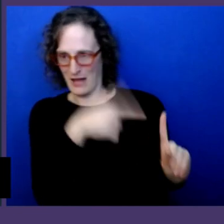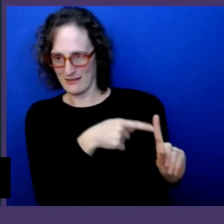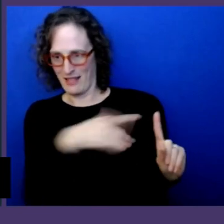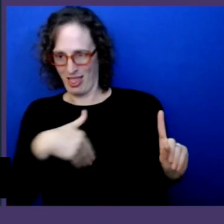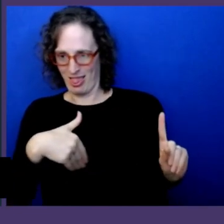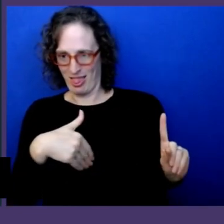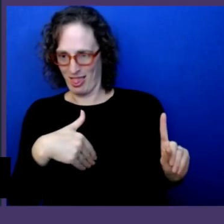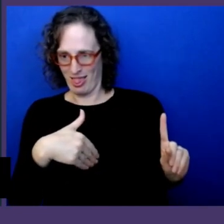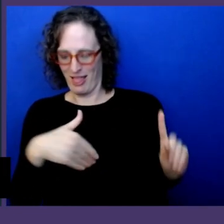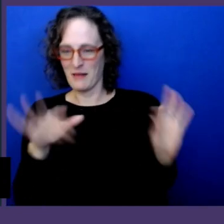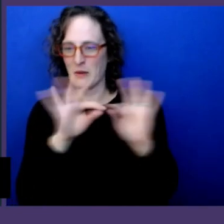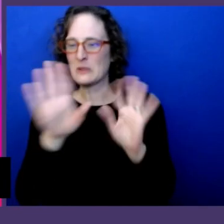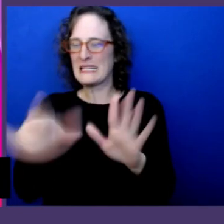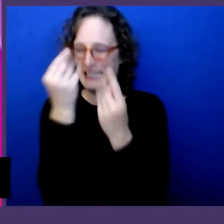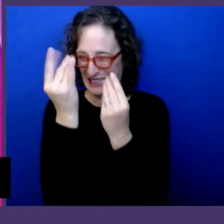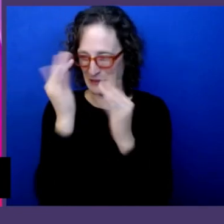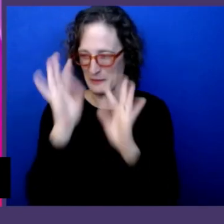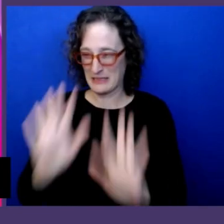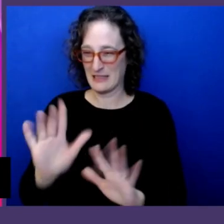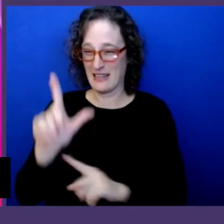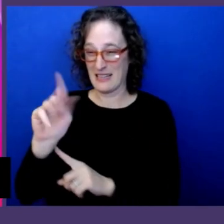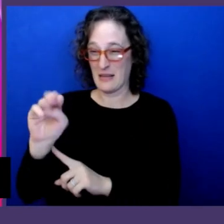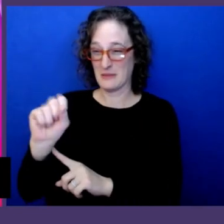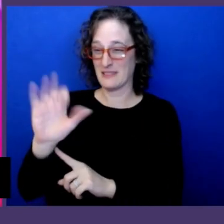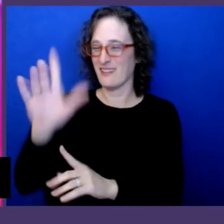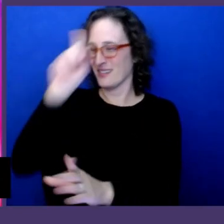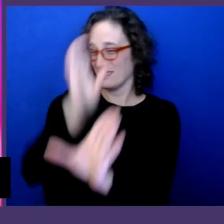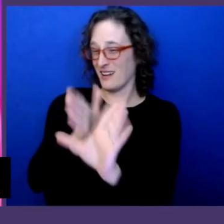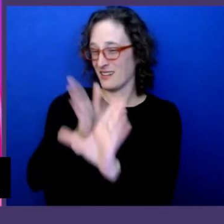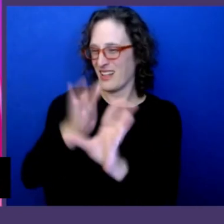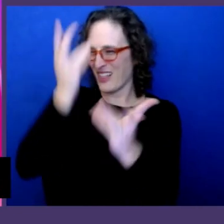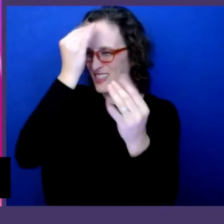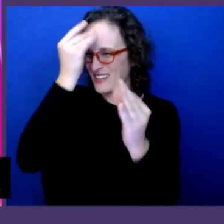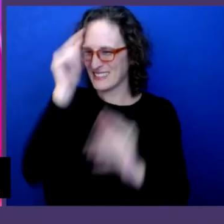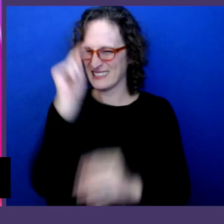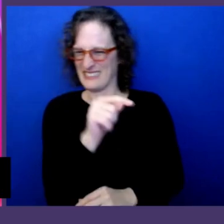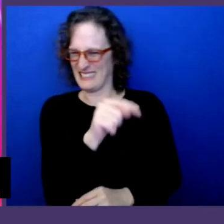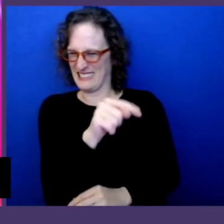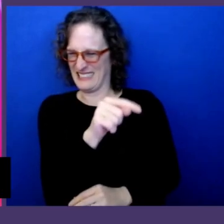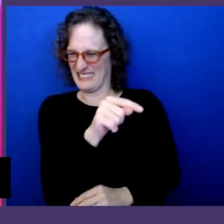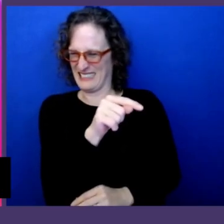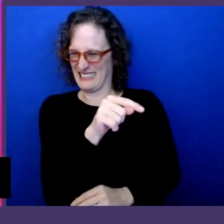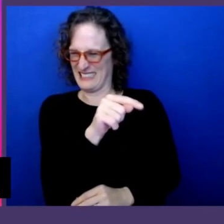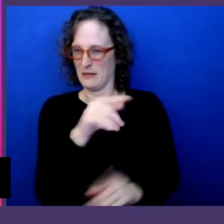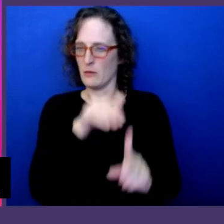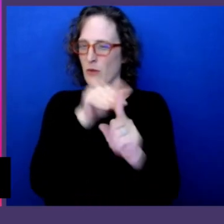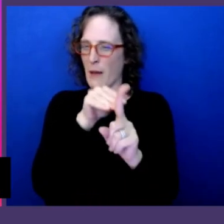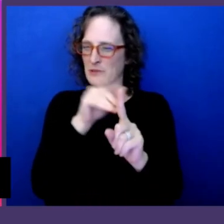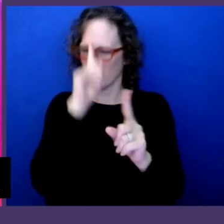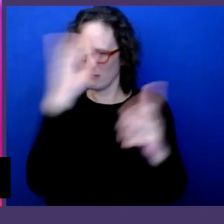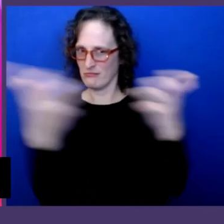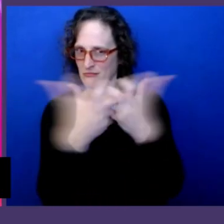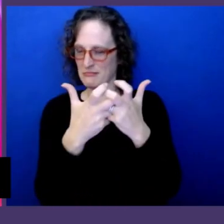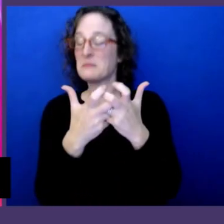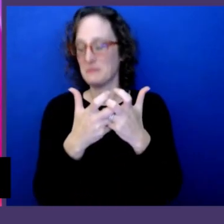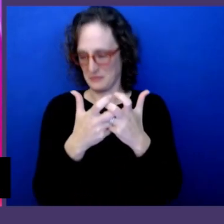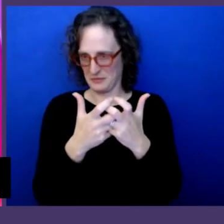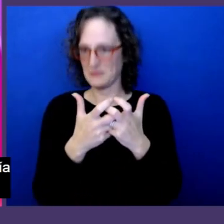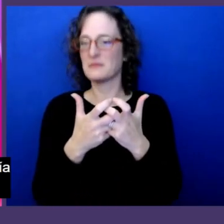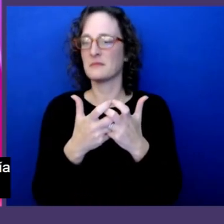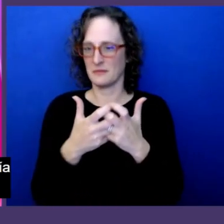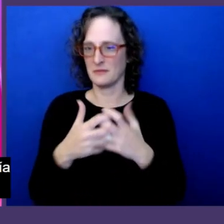psychology of the LLM almost and cater prompts to that. Retrieve and add any relevant context and information to these prompts.